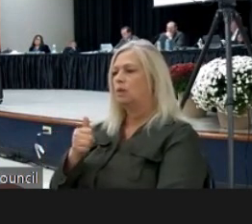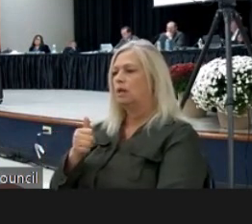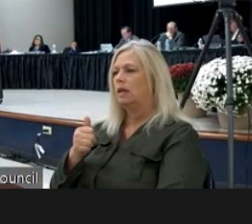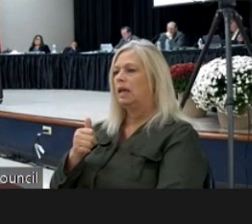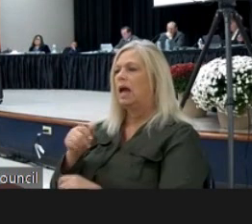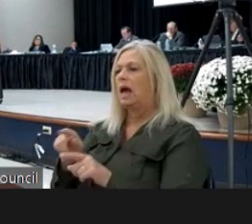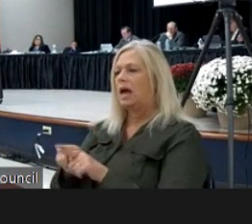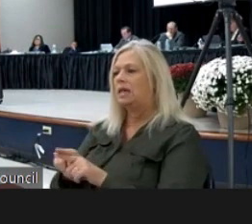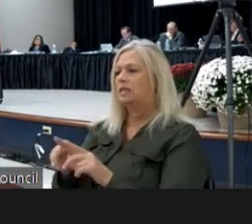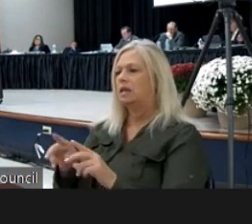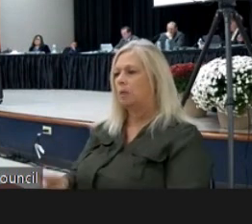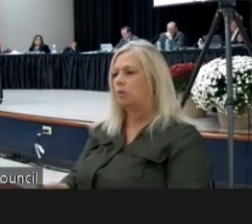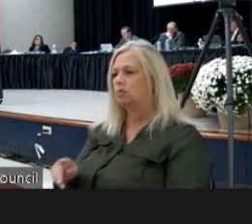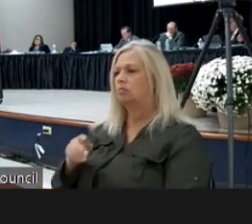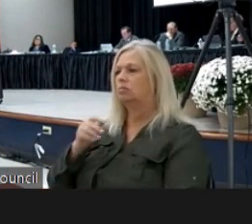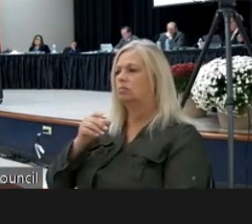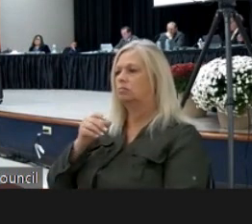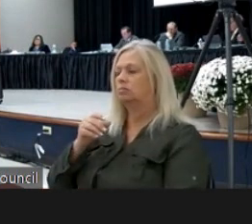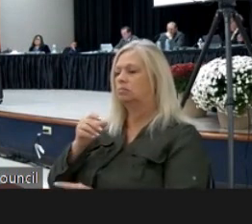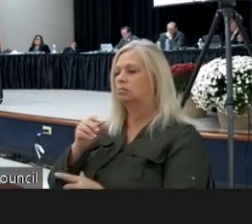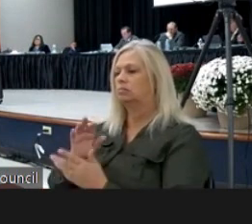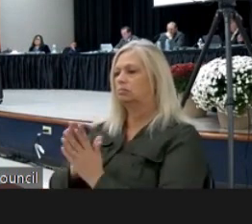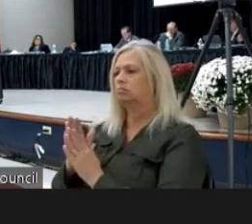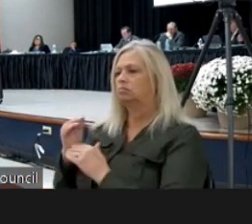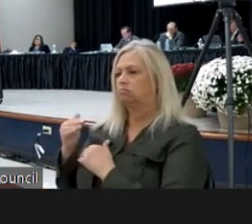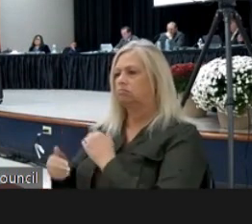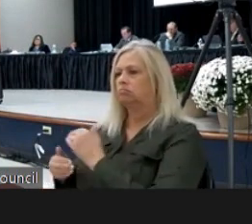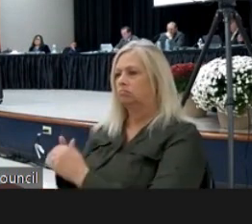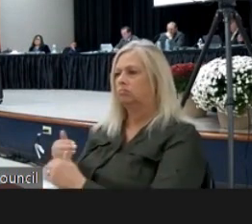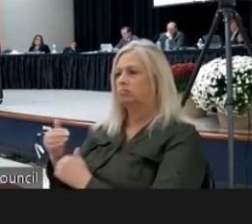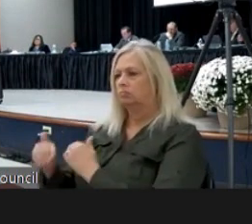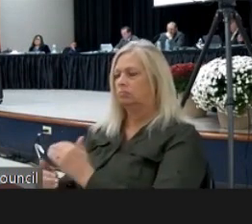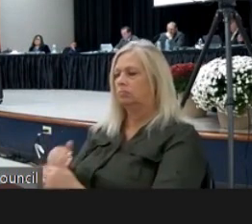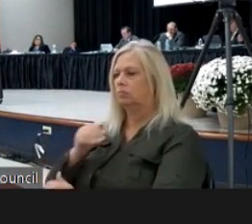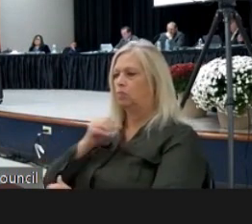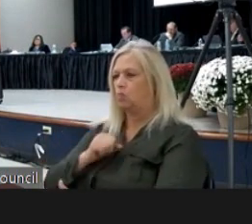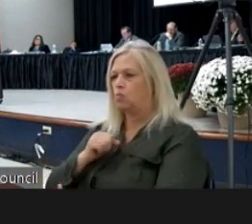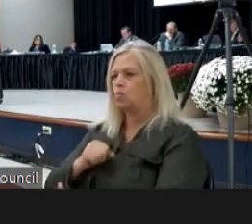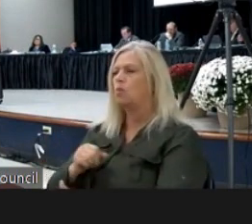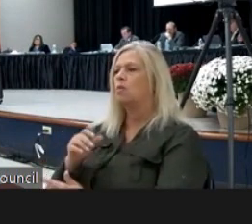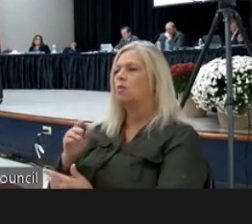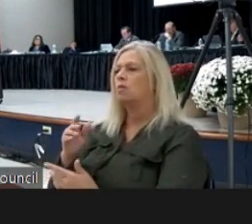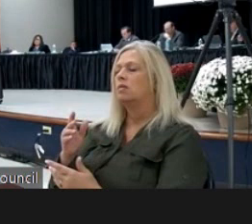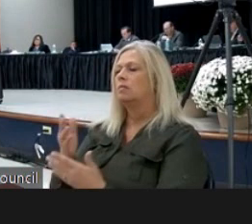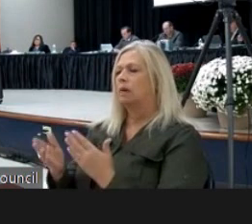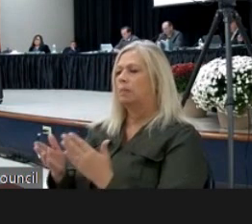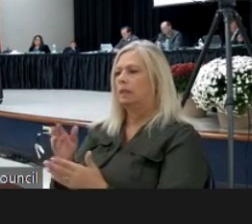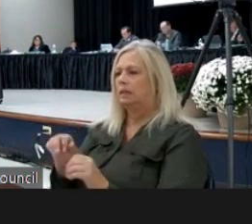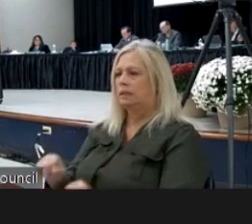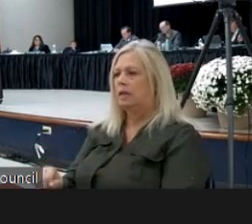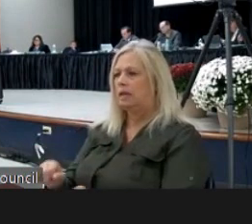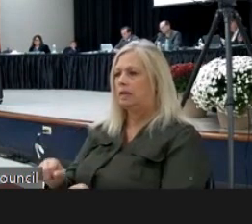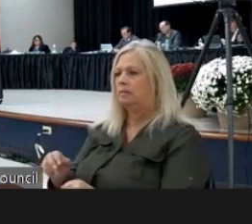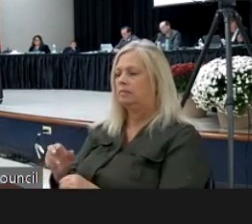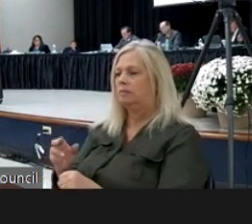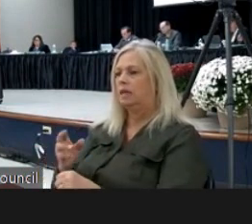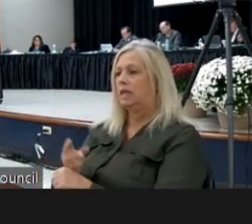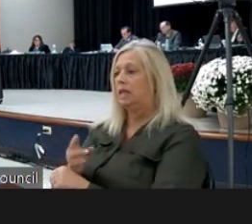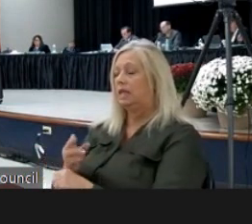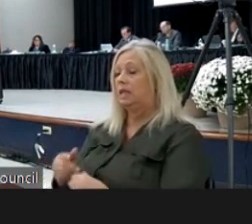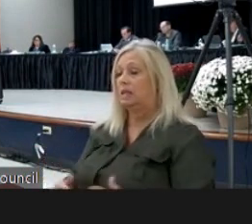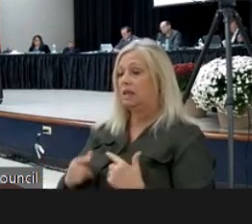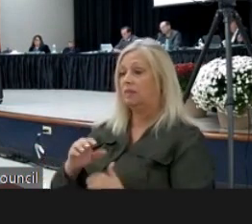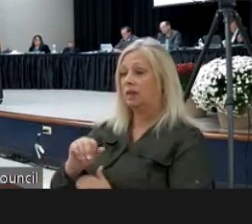ages and maybe not be able to maintain a primary structure where they could live in the ADU and then rent out the